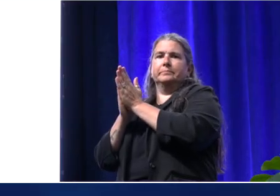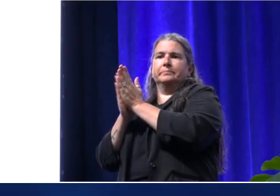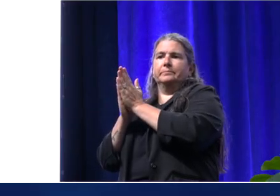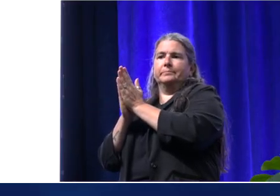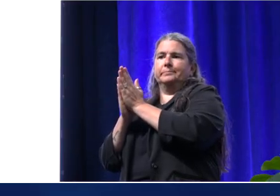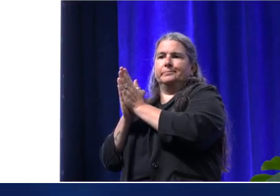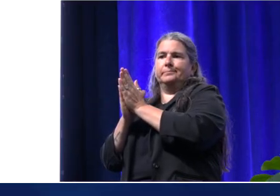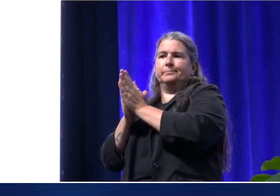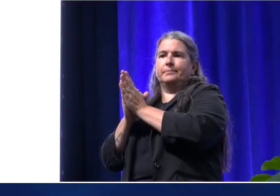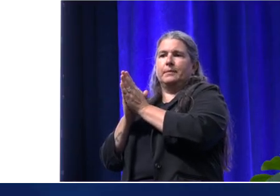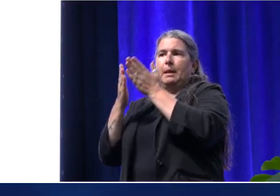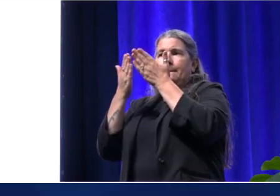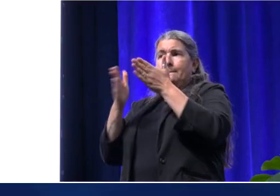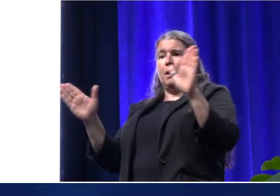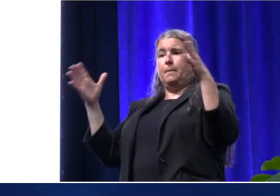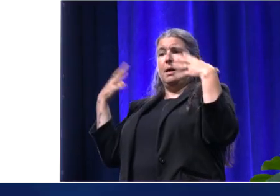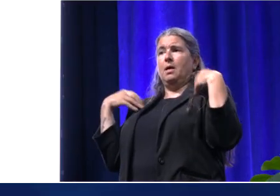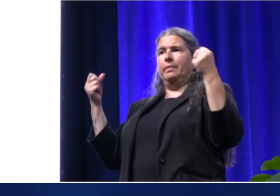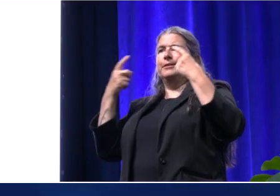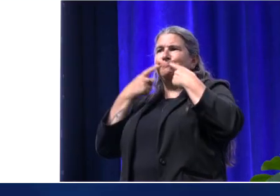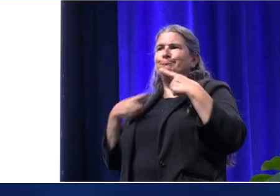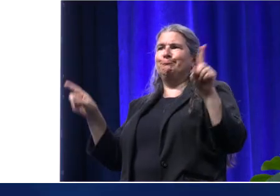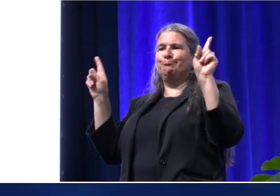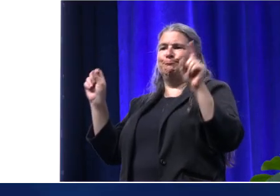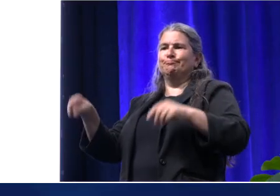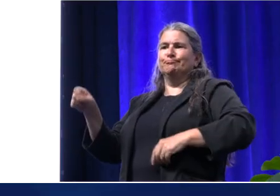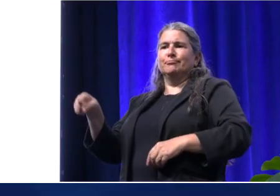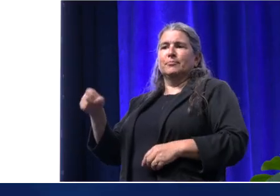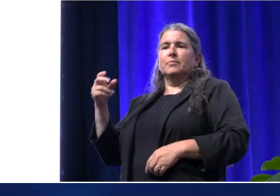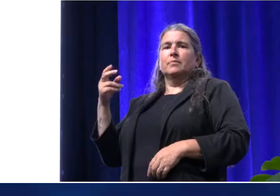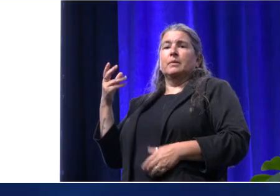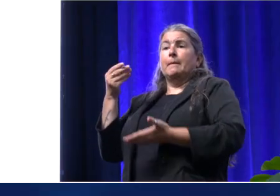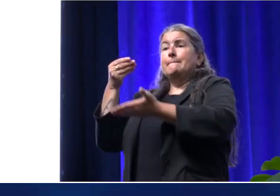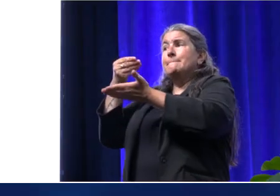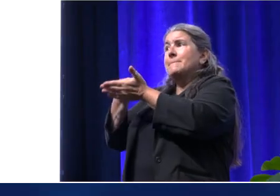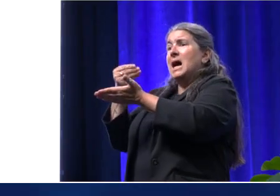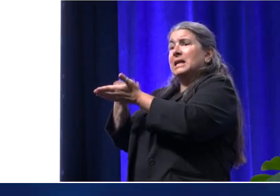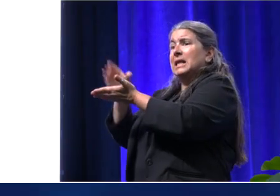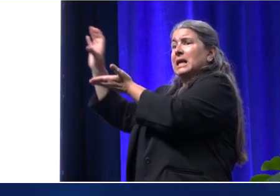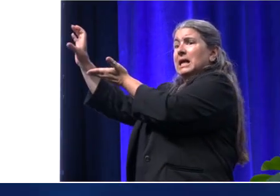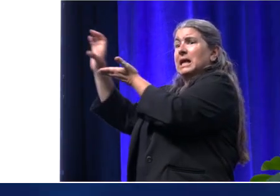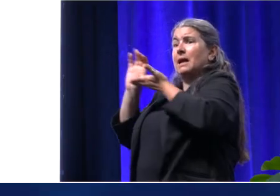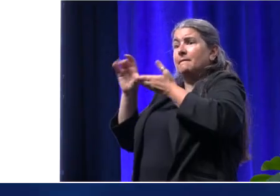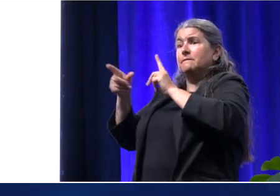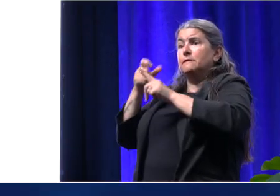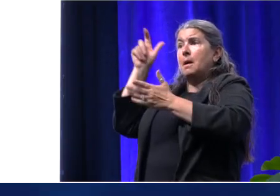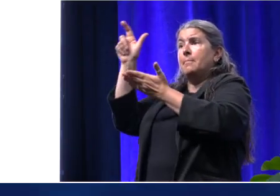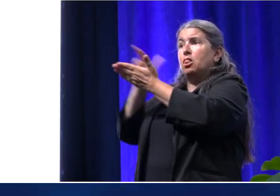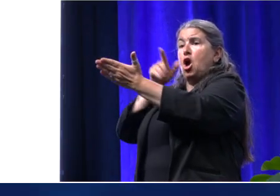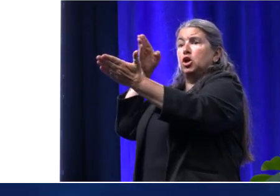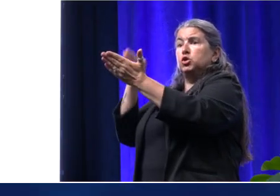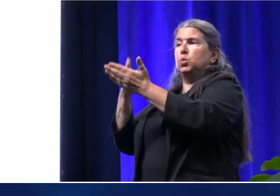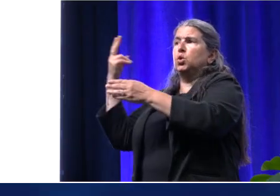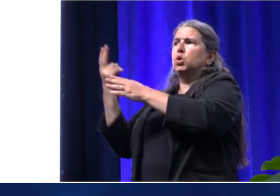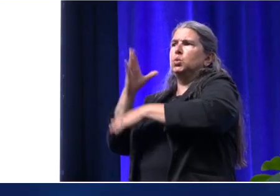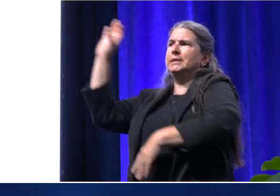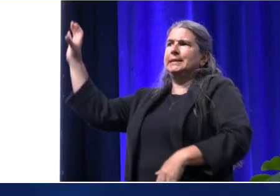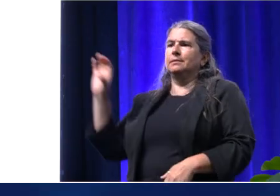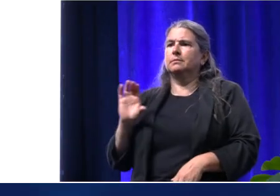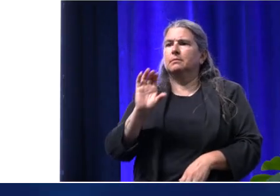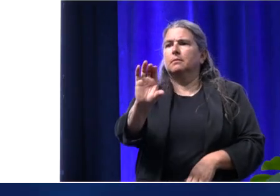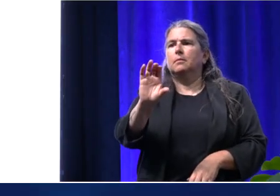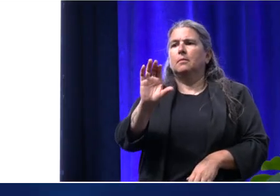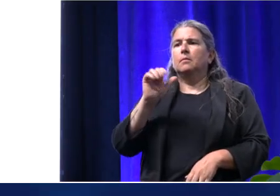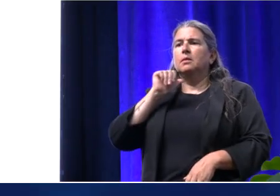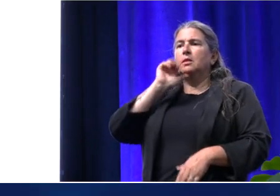Public health is working. Use your settlement funds wisely. Be critical, because not all interventions are created equal. Ask